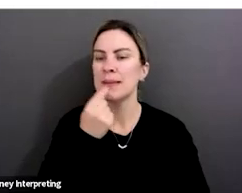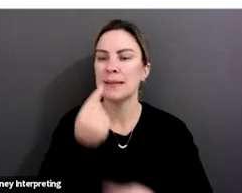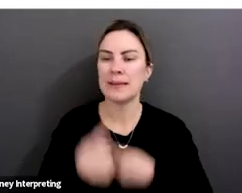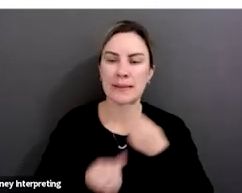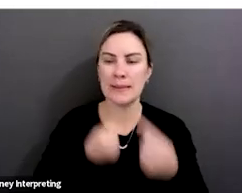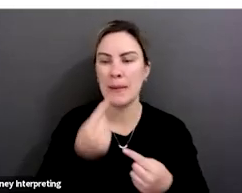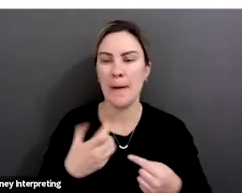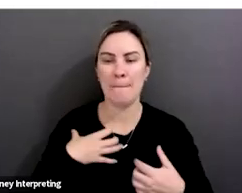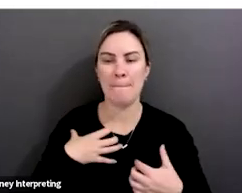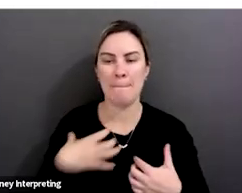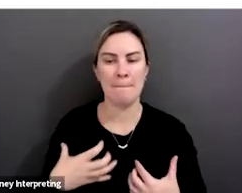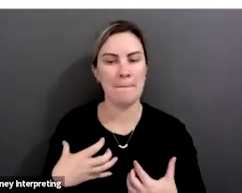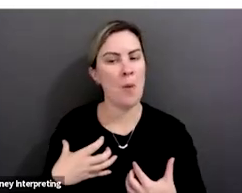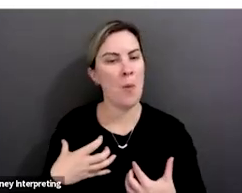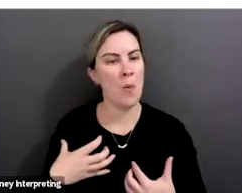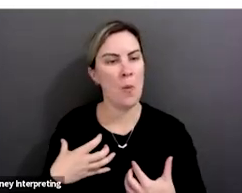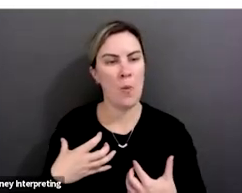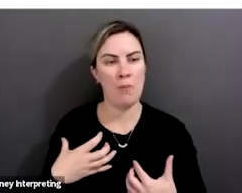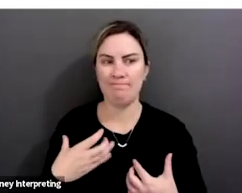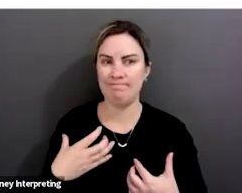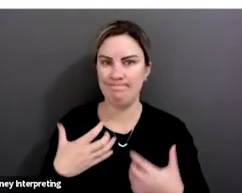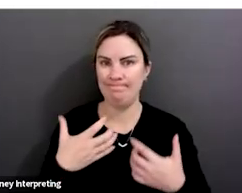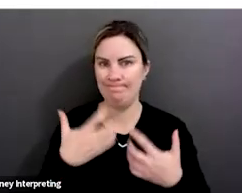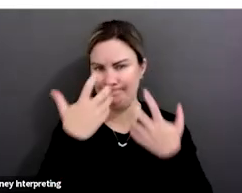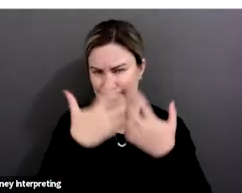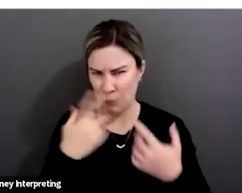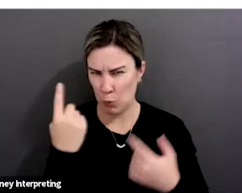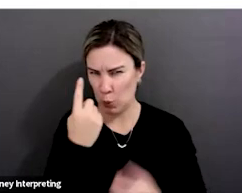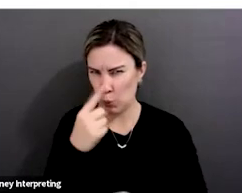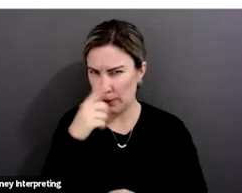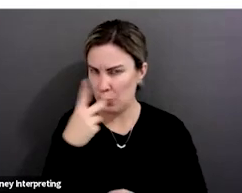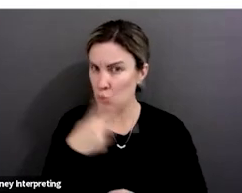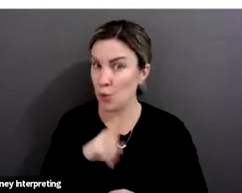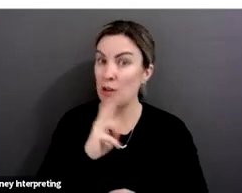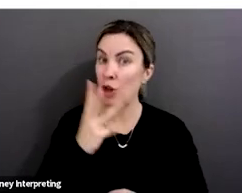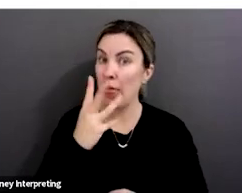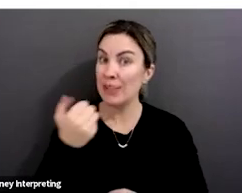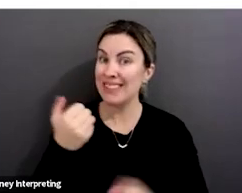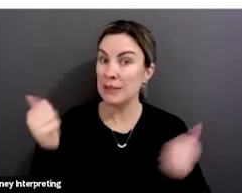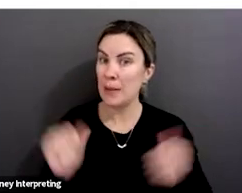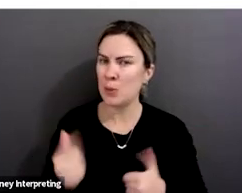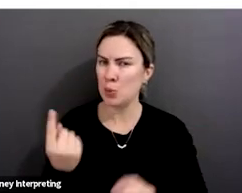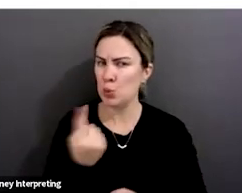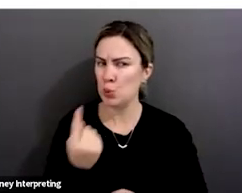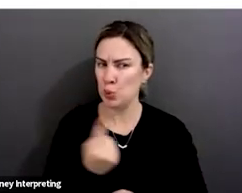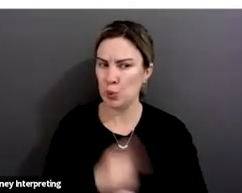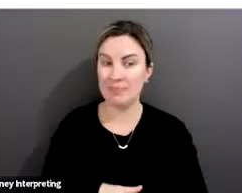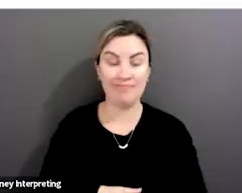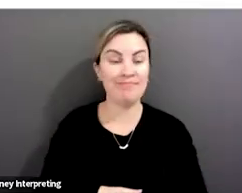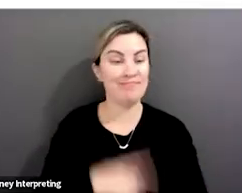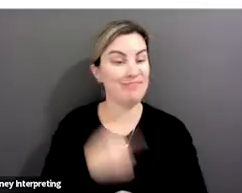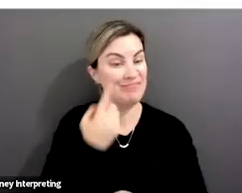breakdown around who those 236 people are. You can see on the slide there that